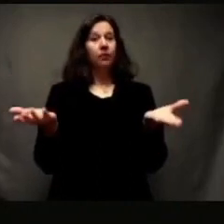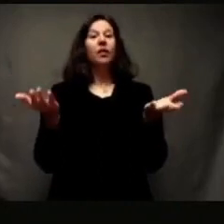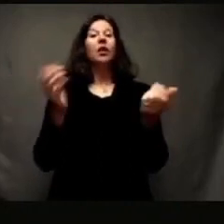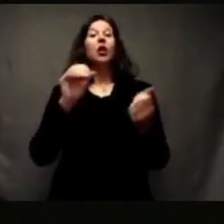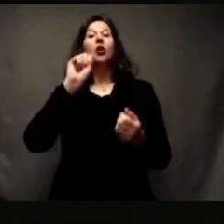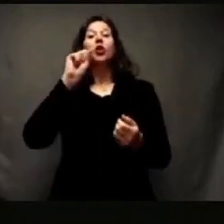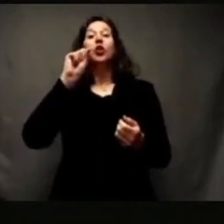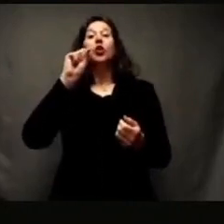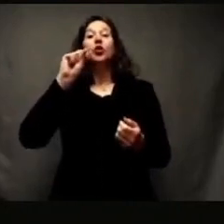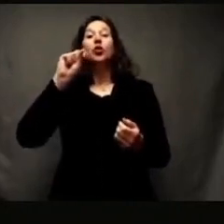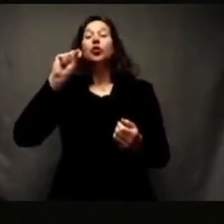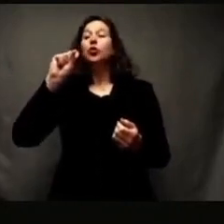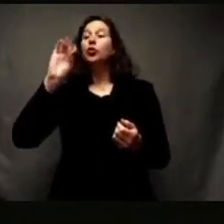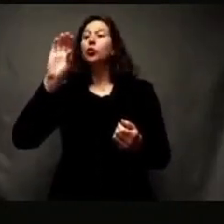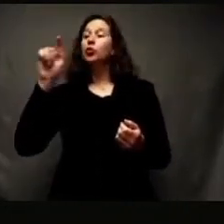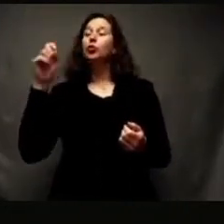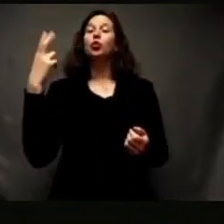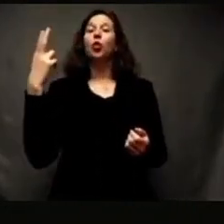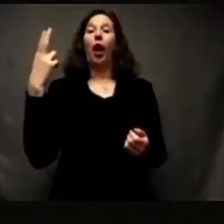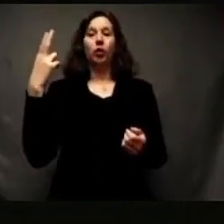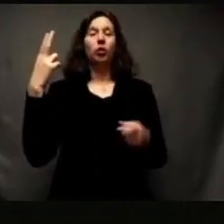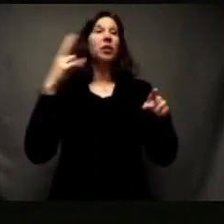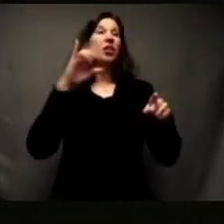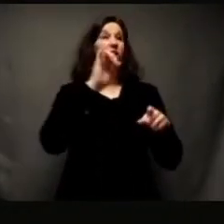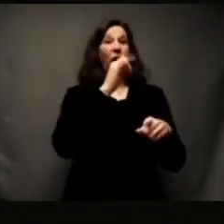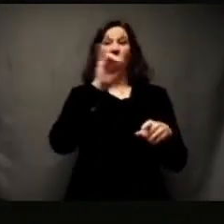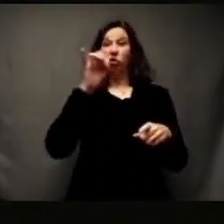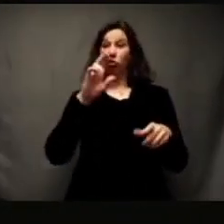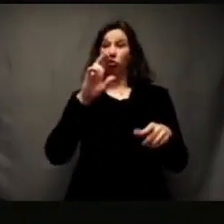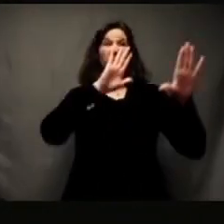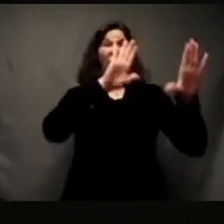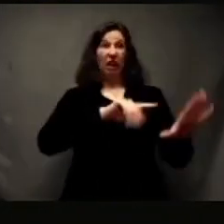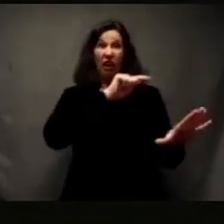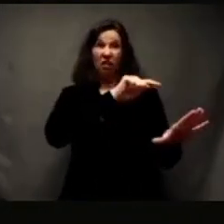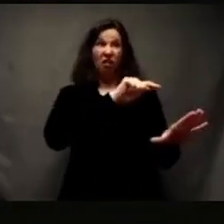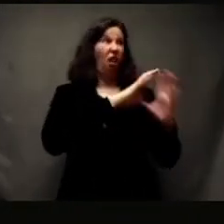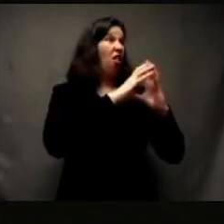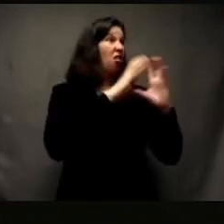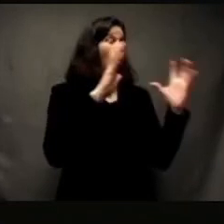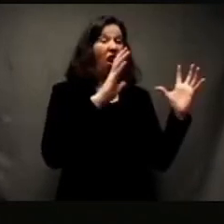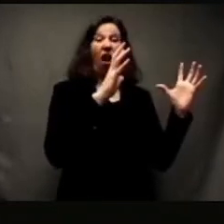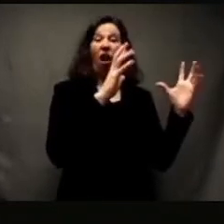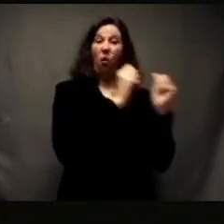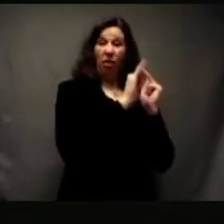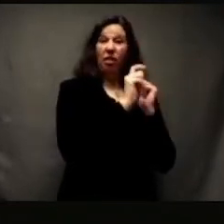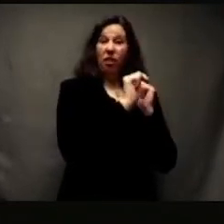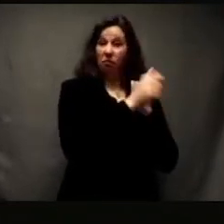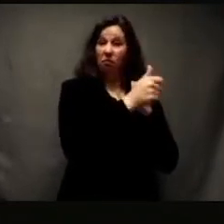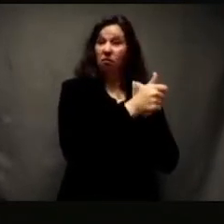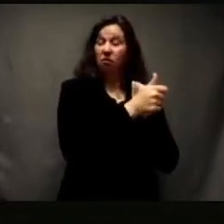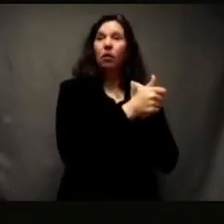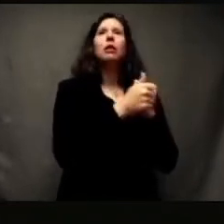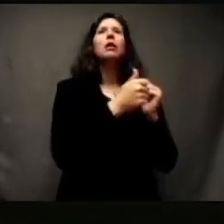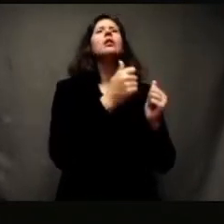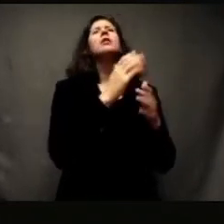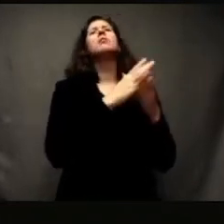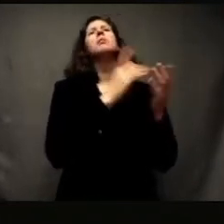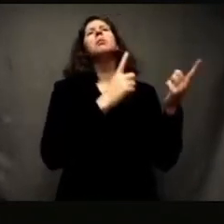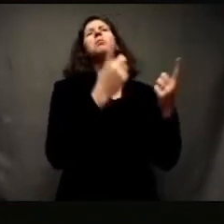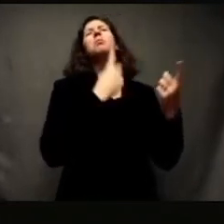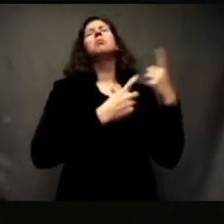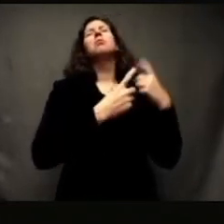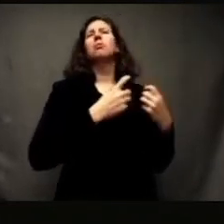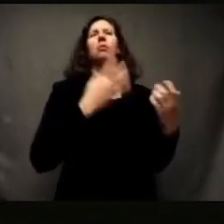do with Scratch. So Scratch Junior is fantastic and you can do a lot with it. And so some might ask, why